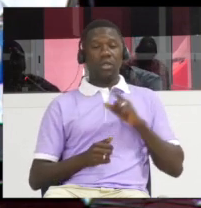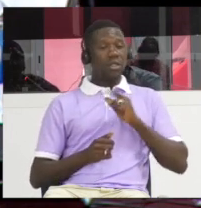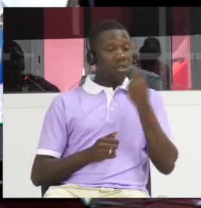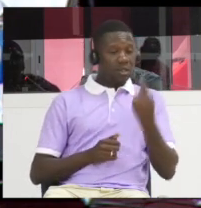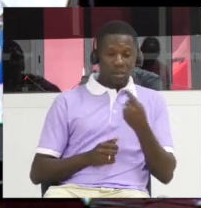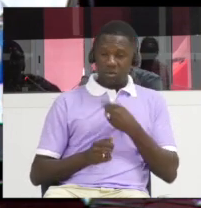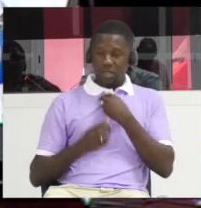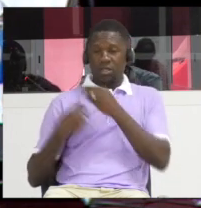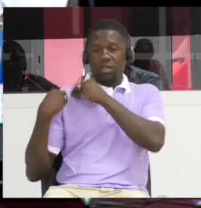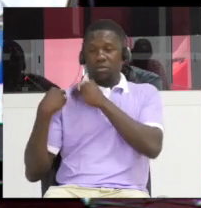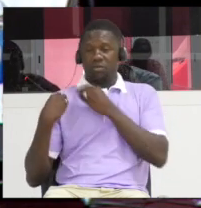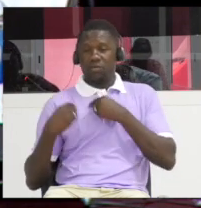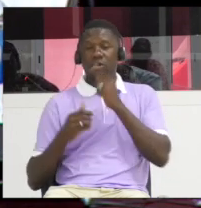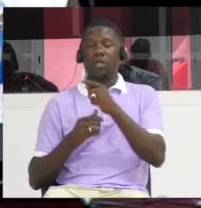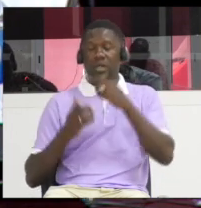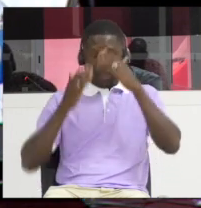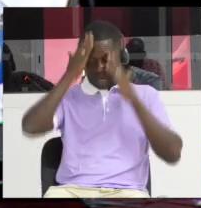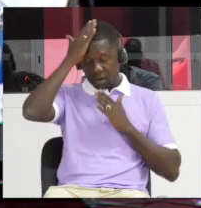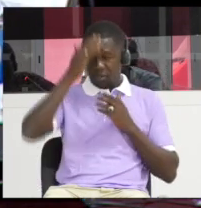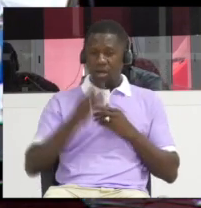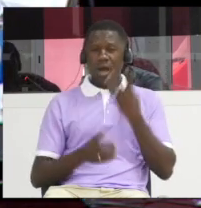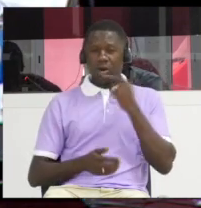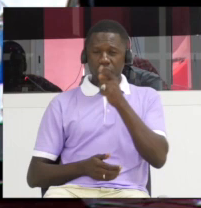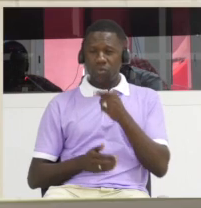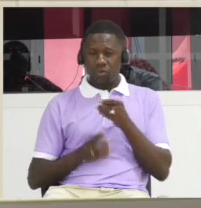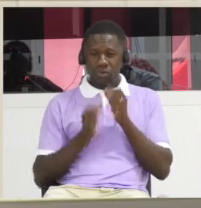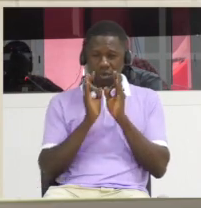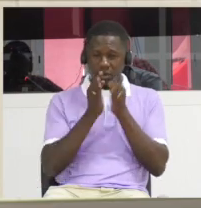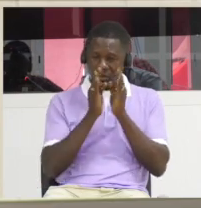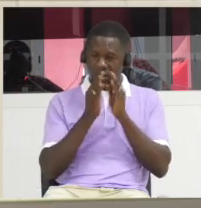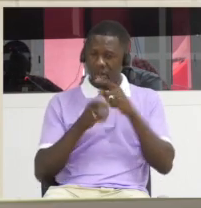portraying responsibility for the army, how would you describe that?